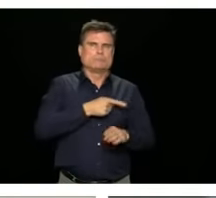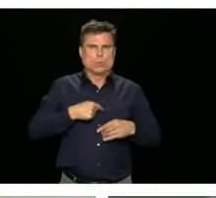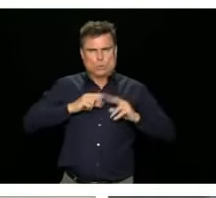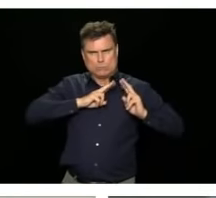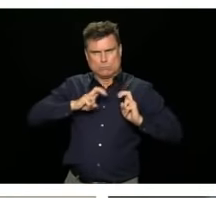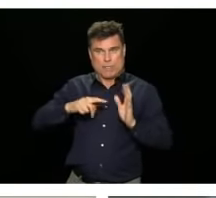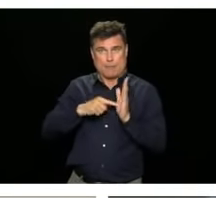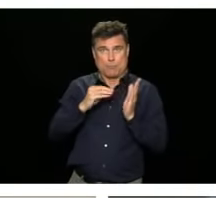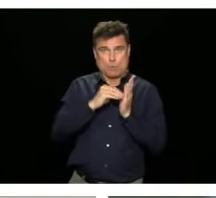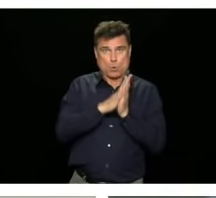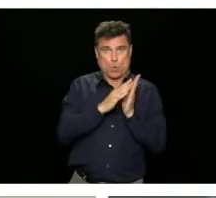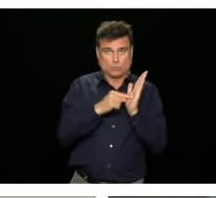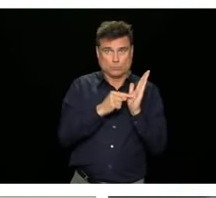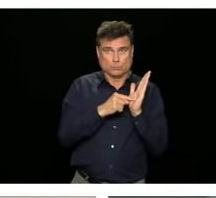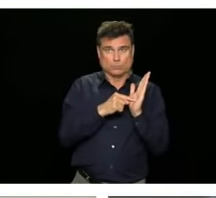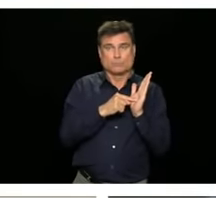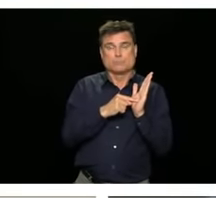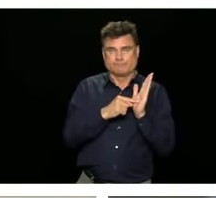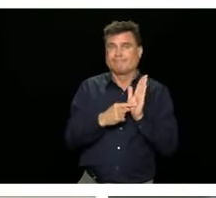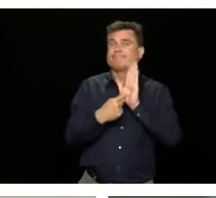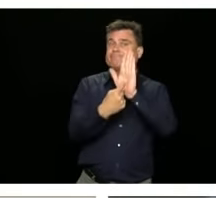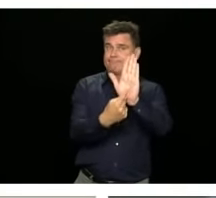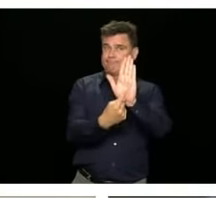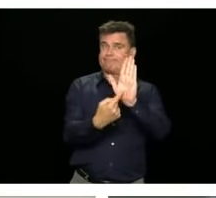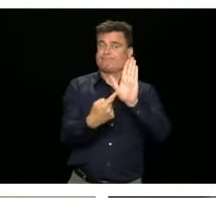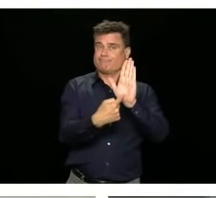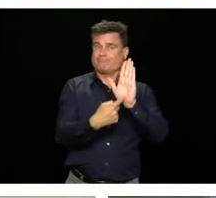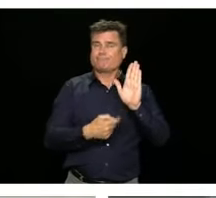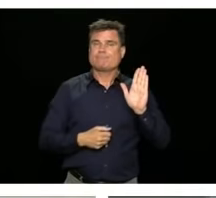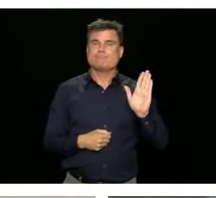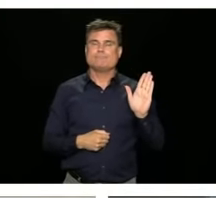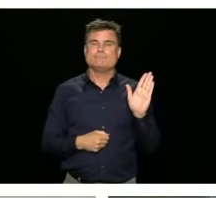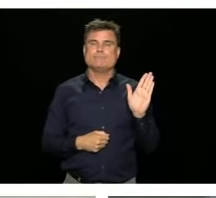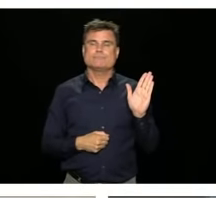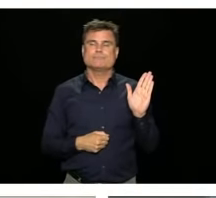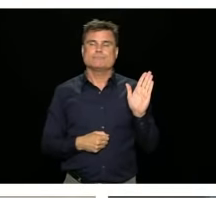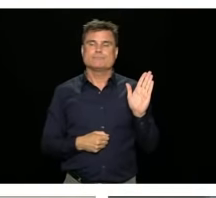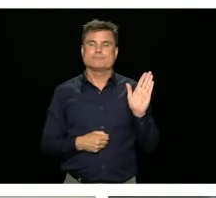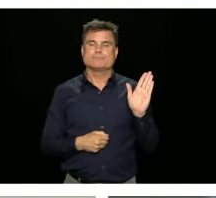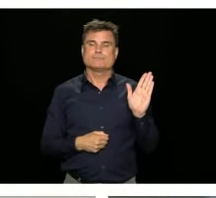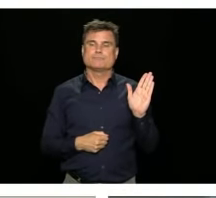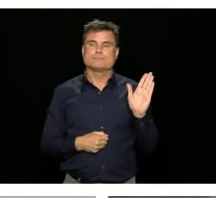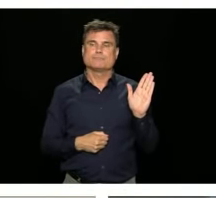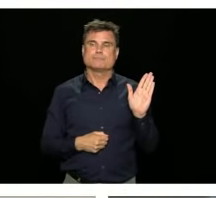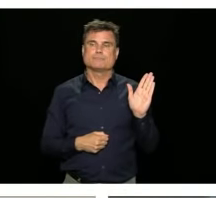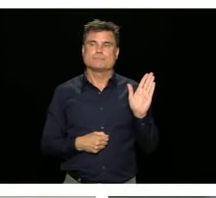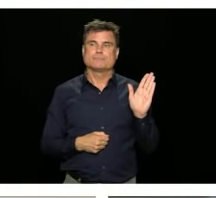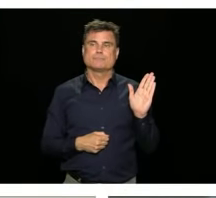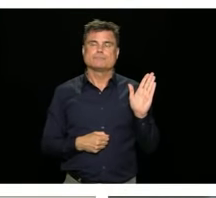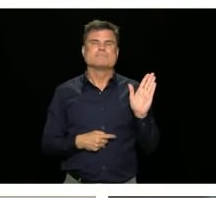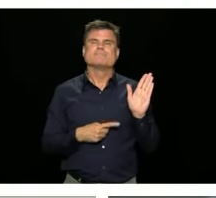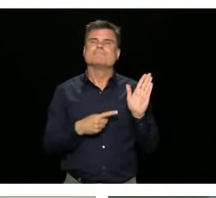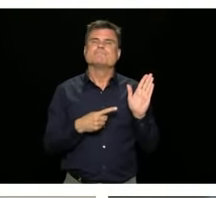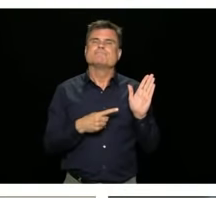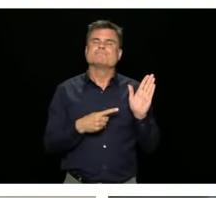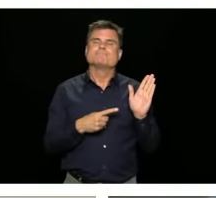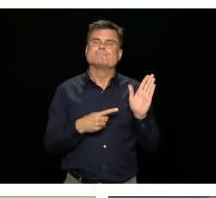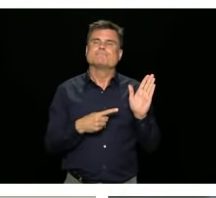Indigenous identity as something that is elucidated in the legislation. And so the work of moving that